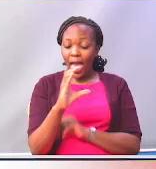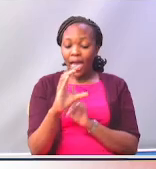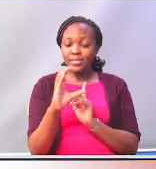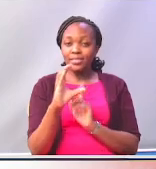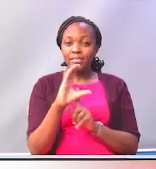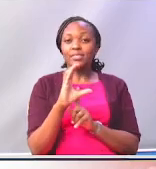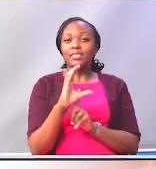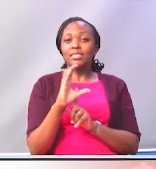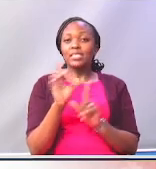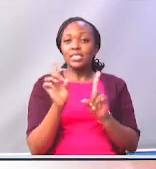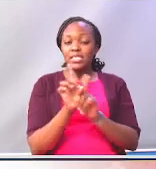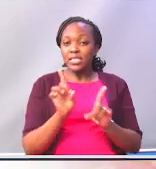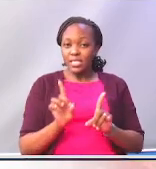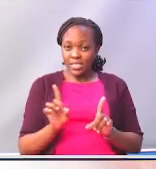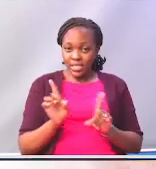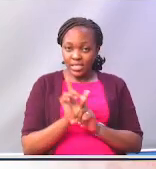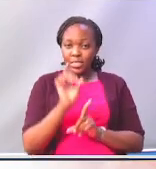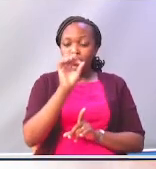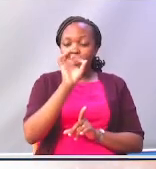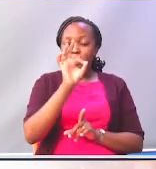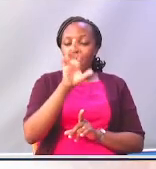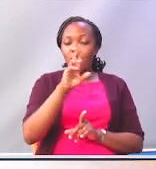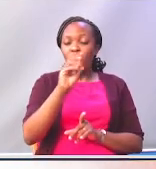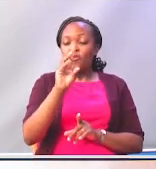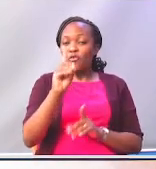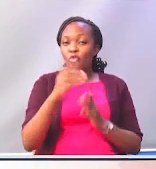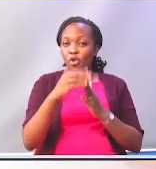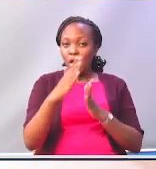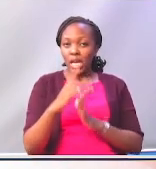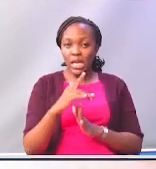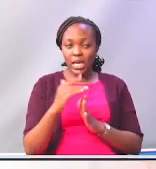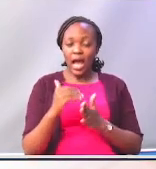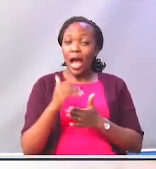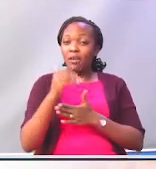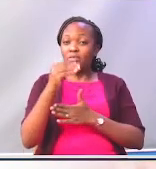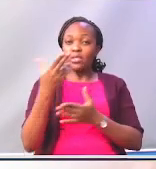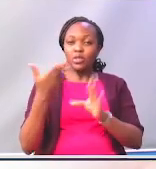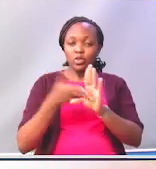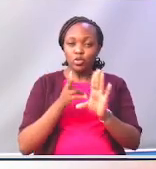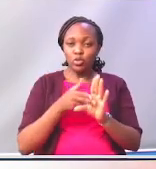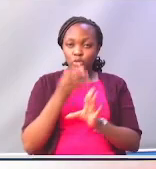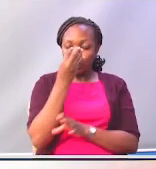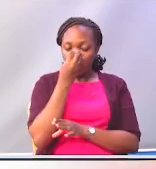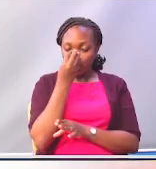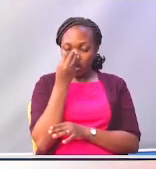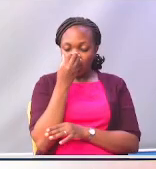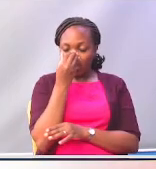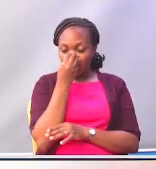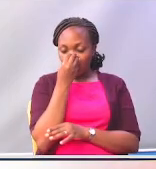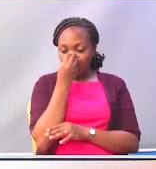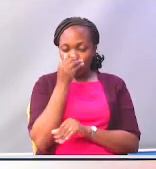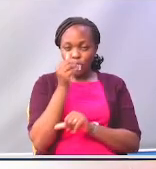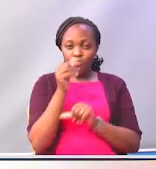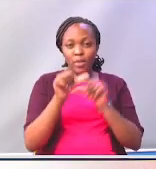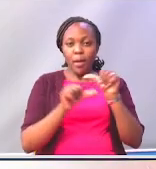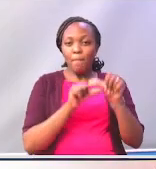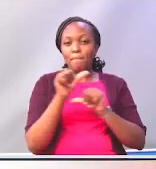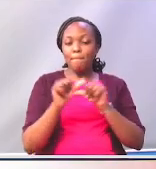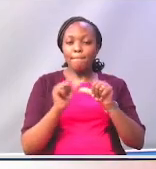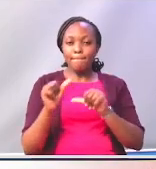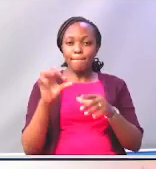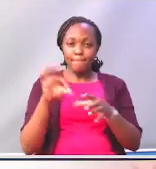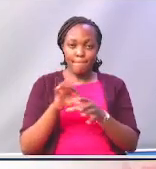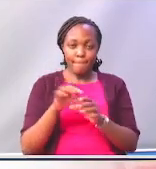Moses Wetangula's decision of teaming up with Deputy President William Ruto ahead of the August general election.